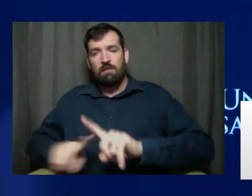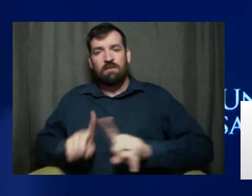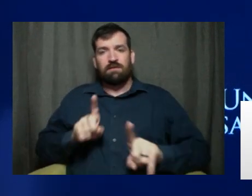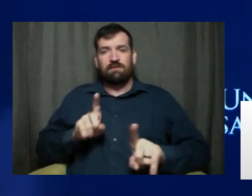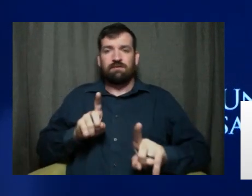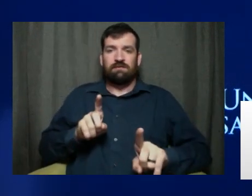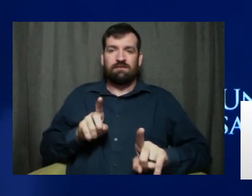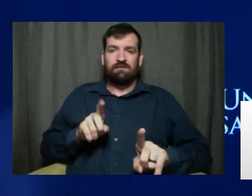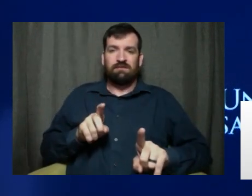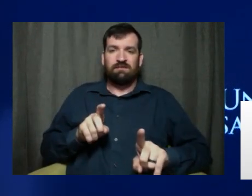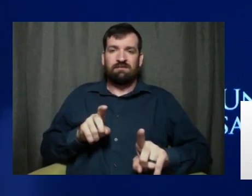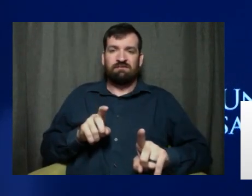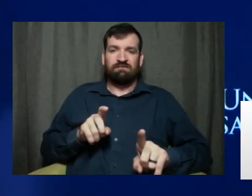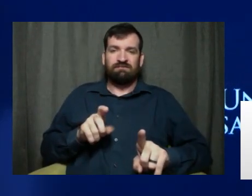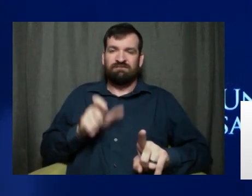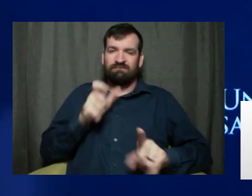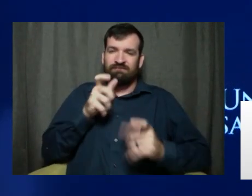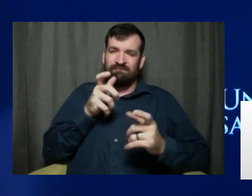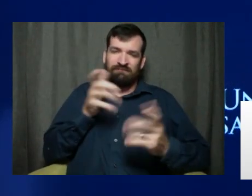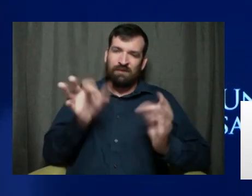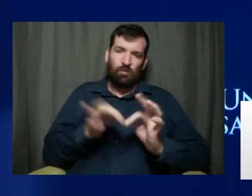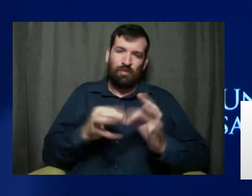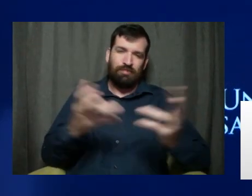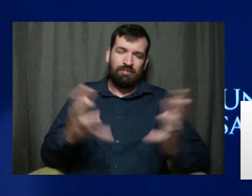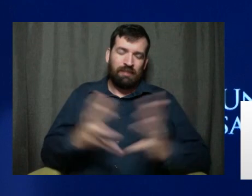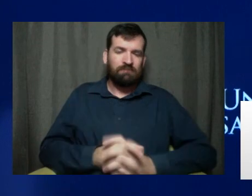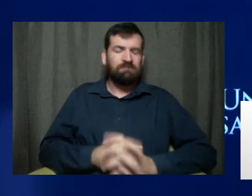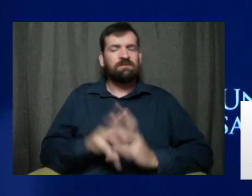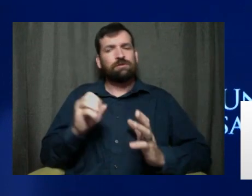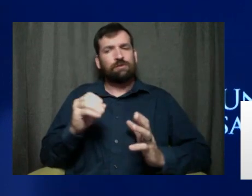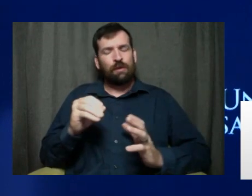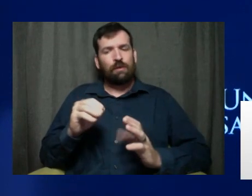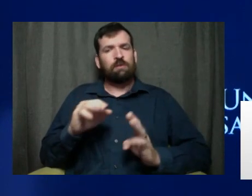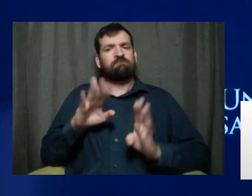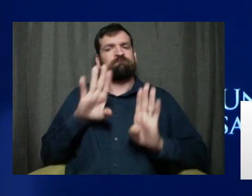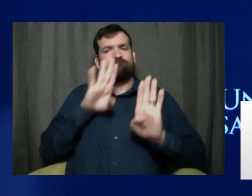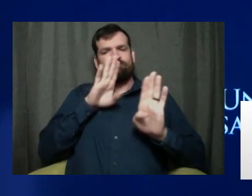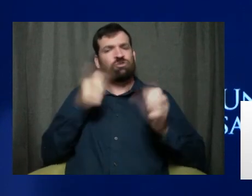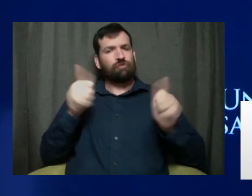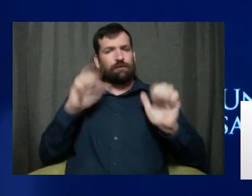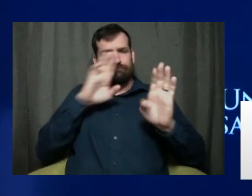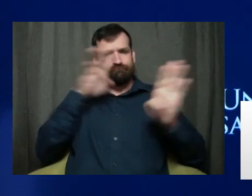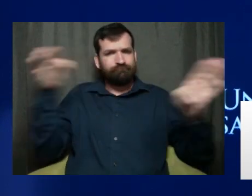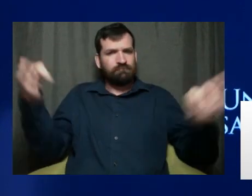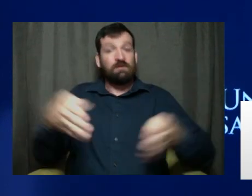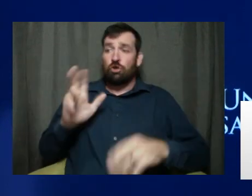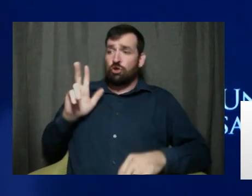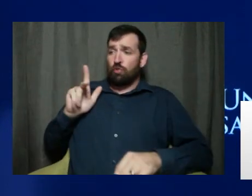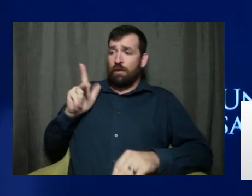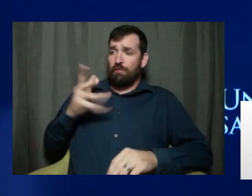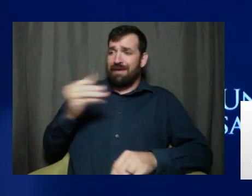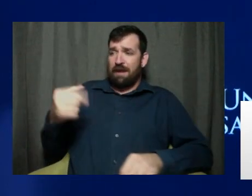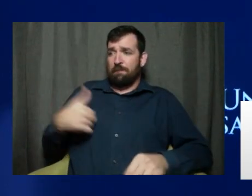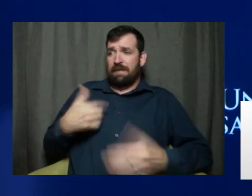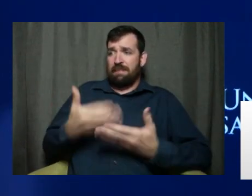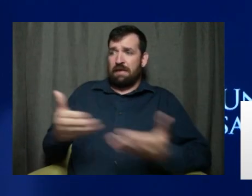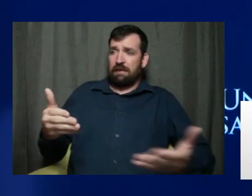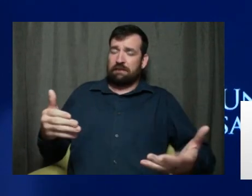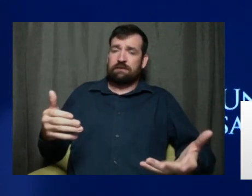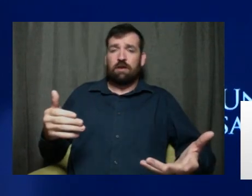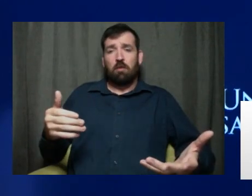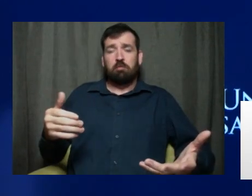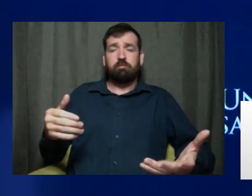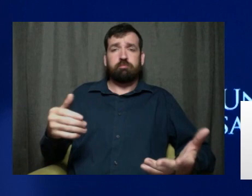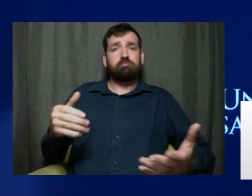have great yield for you. So kind of drive those conversations with their doctor. I think the 23andMe things are have picked up a